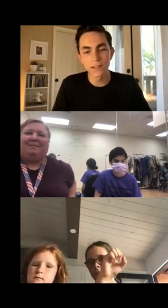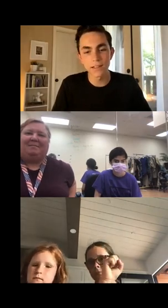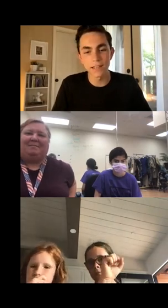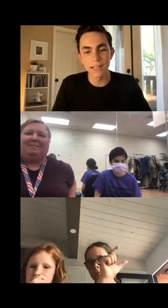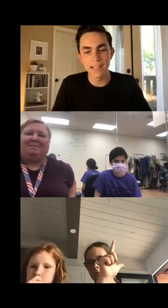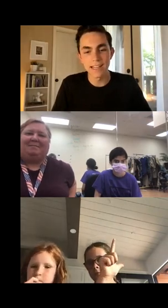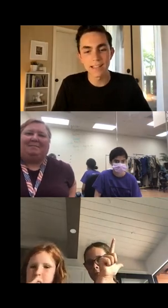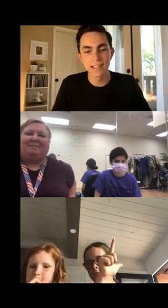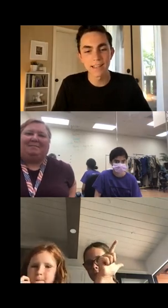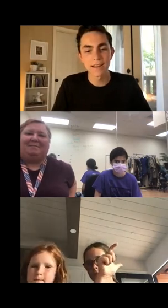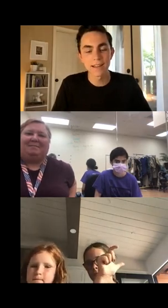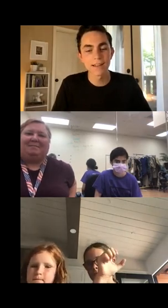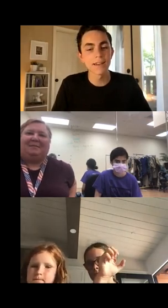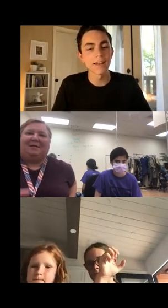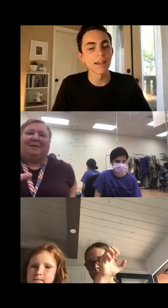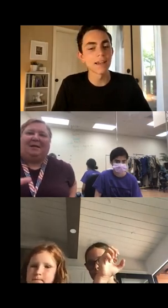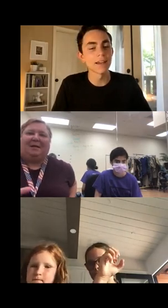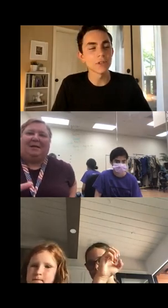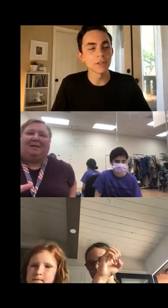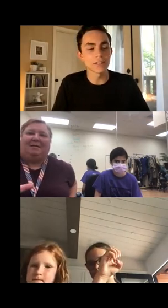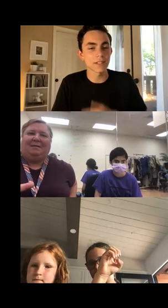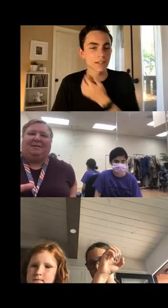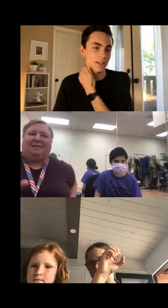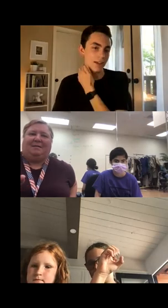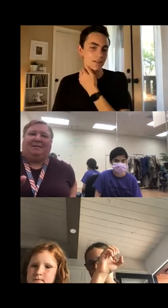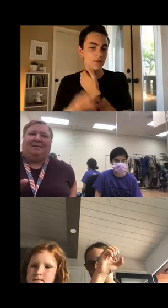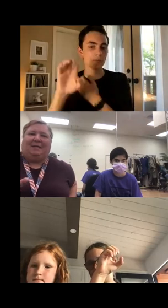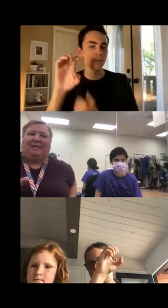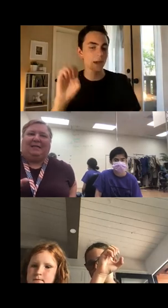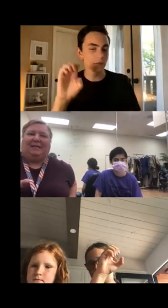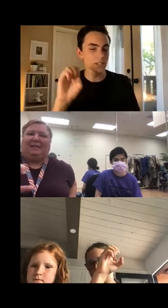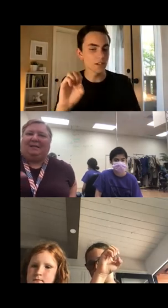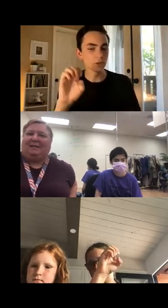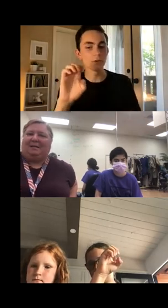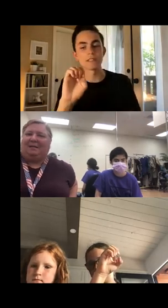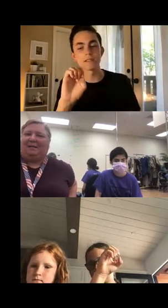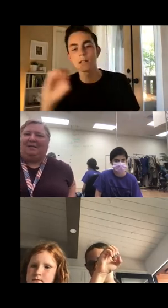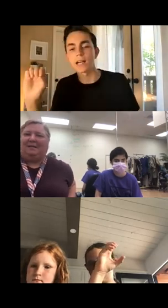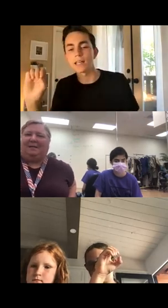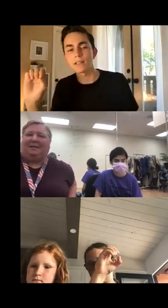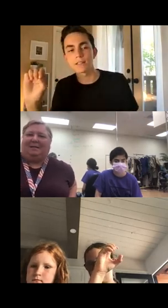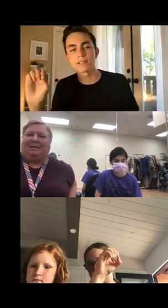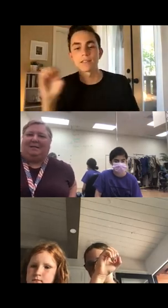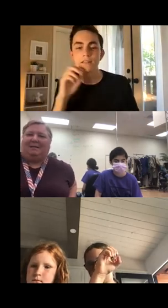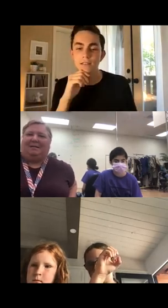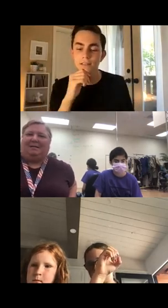L, E, and what about the second E? Do we bounce it or do we slide